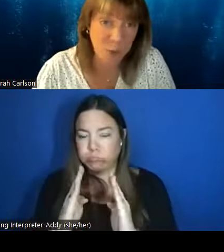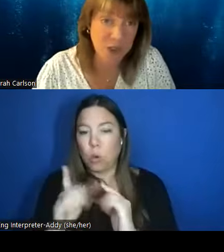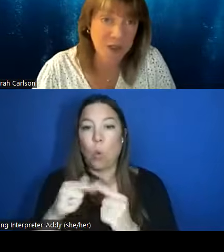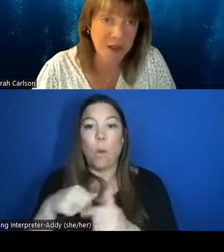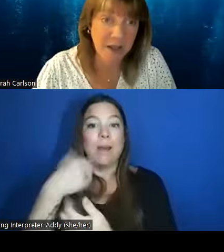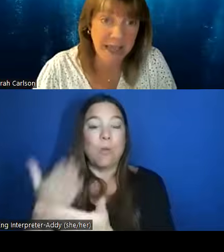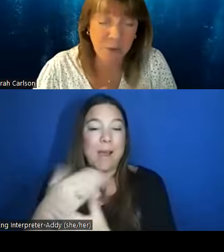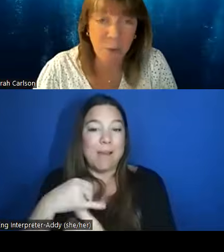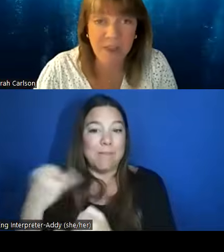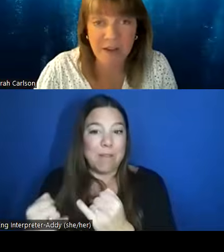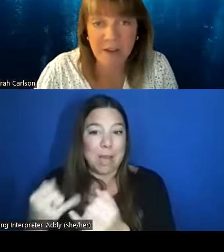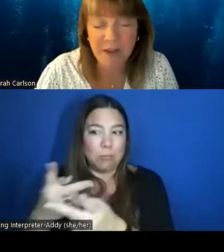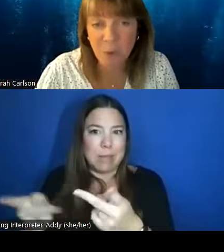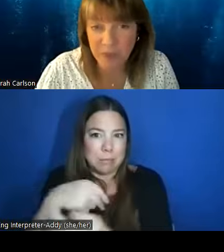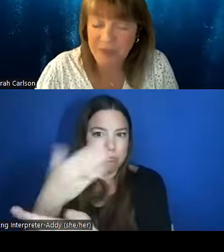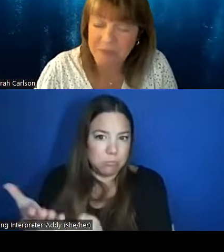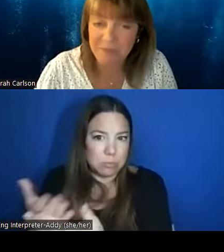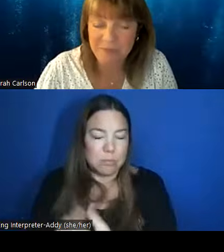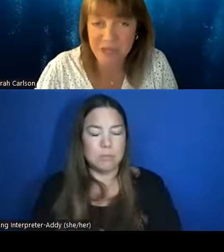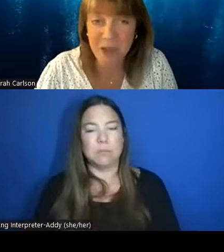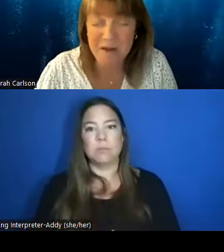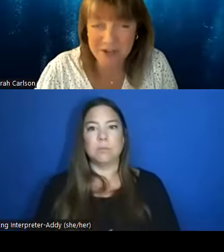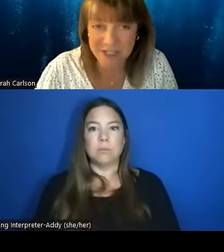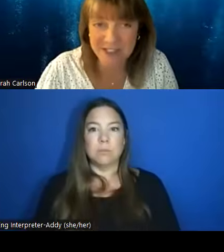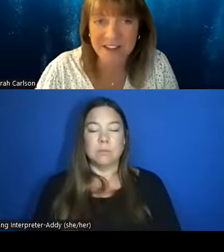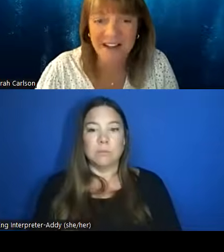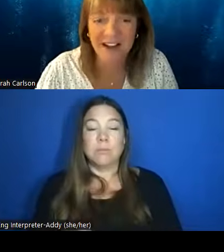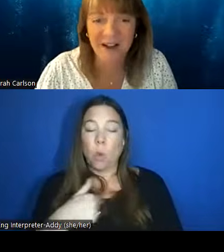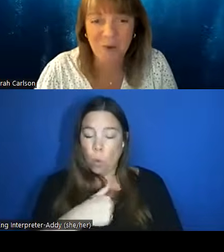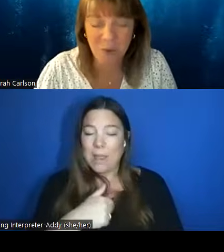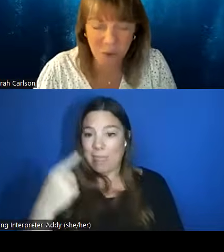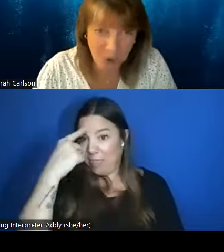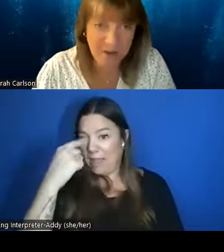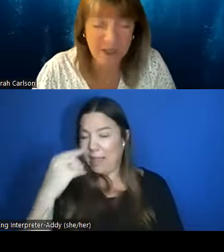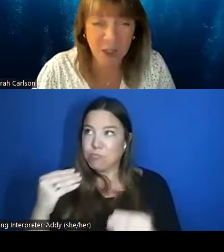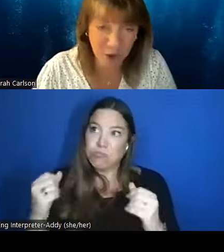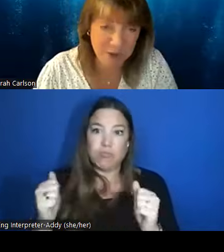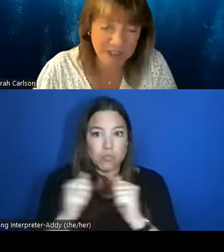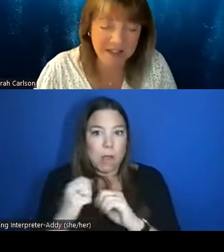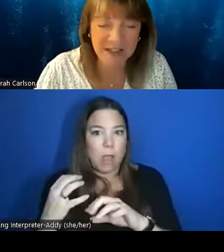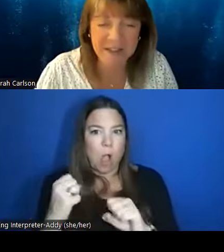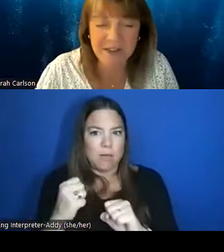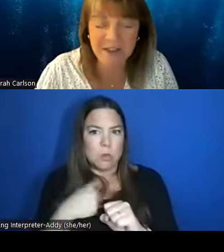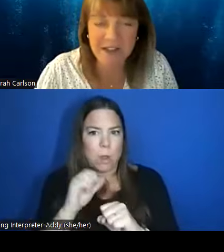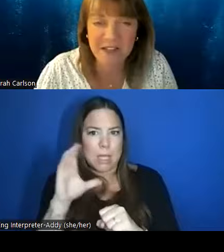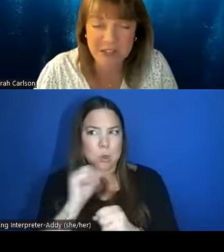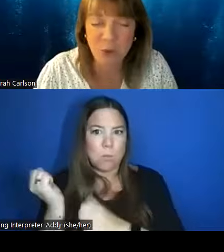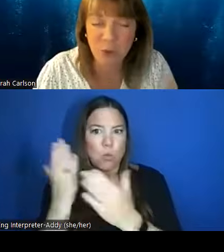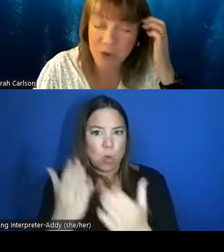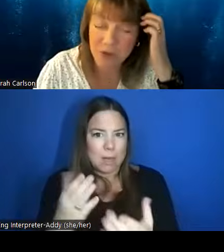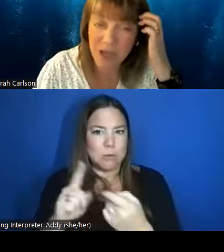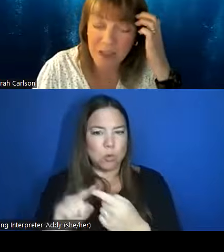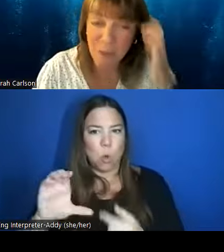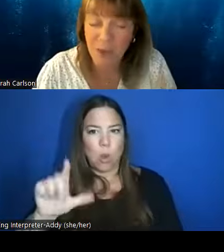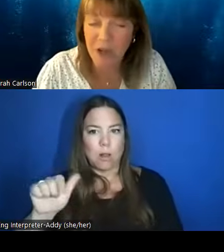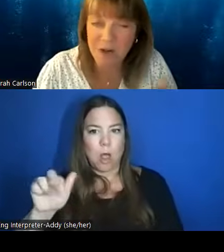destination, which again, we think with some confidence would have been Claros, that the